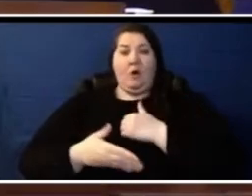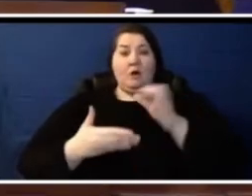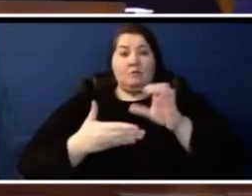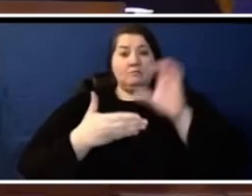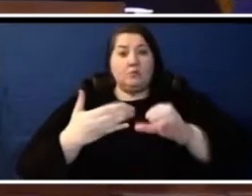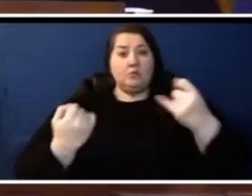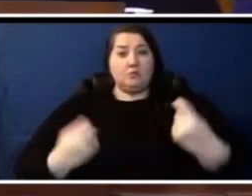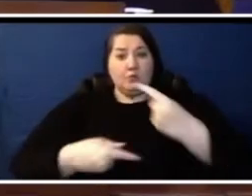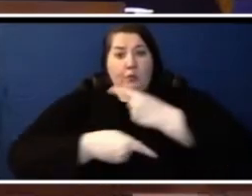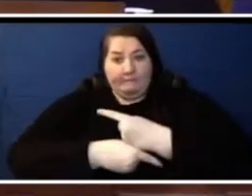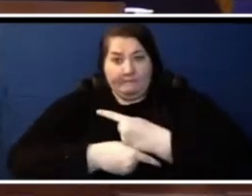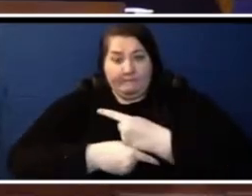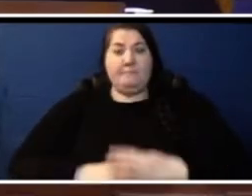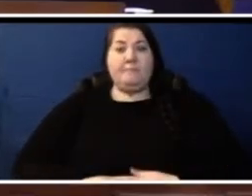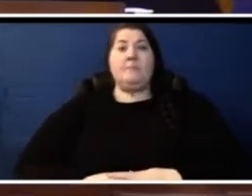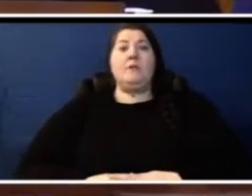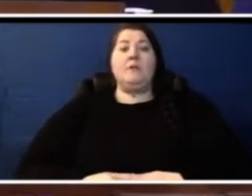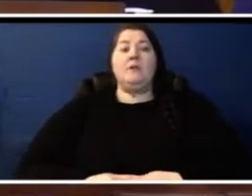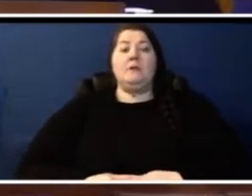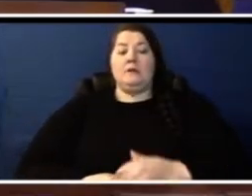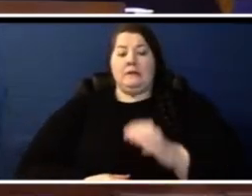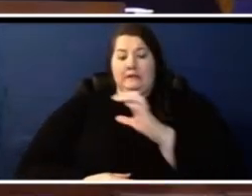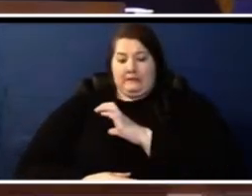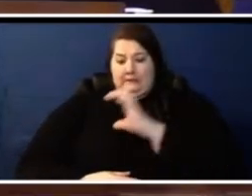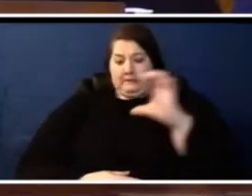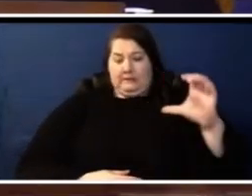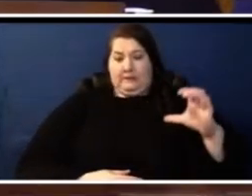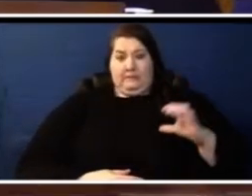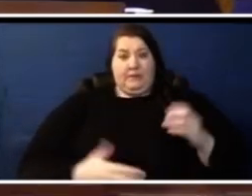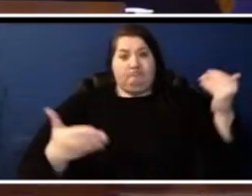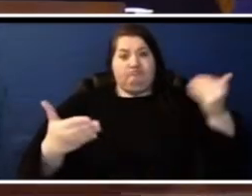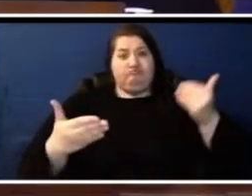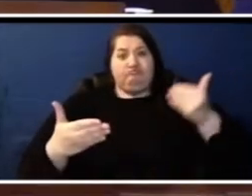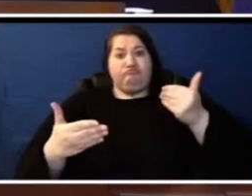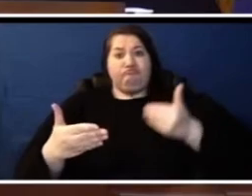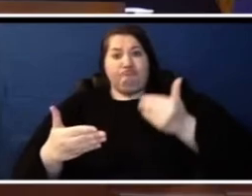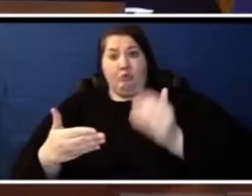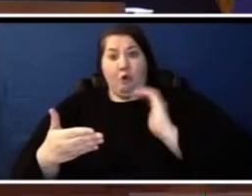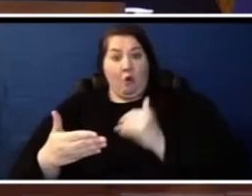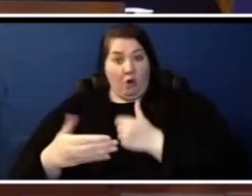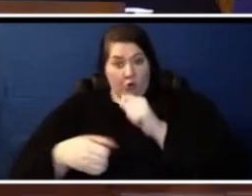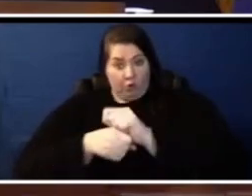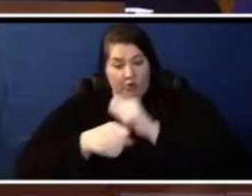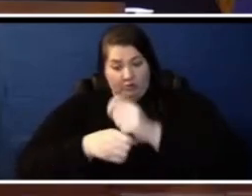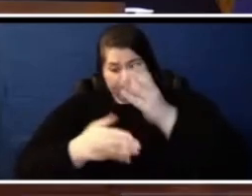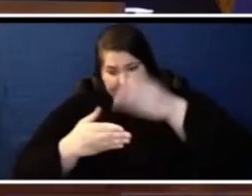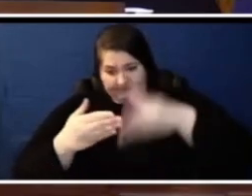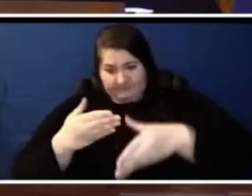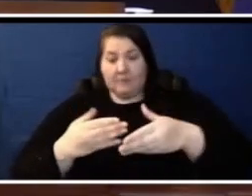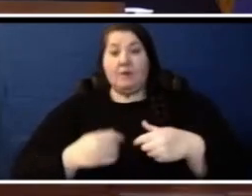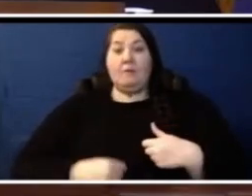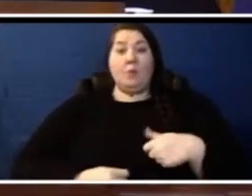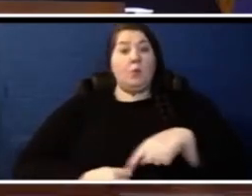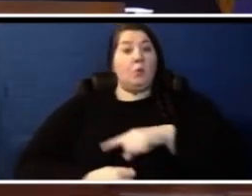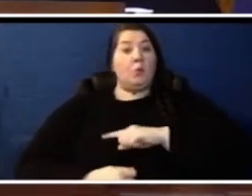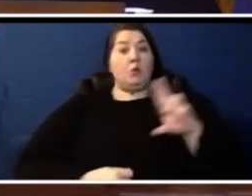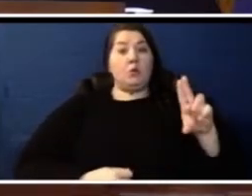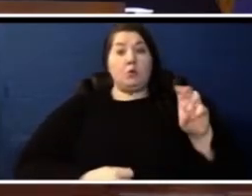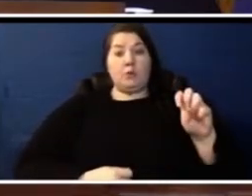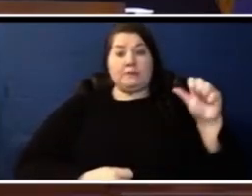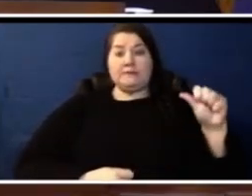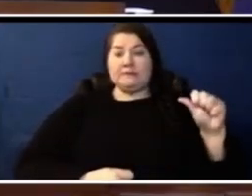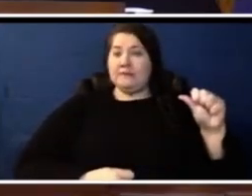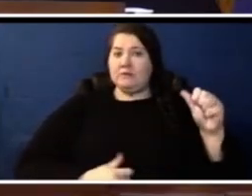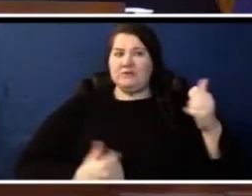conclusions. This committee is nearing the end of its work, but as the country, we remain in